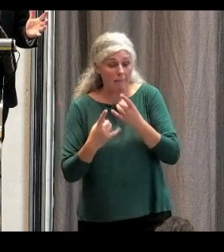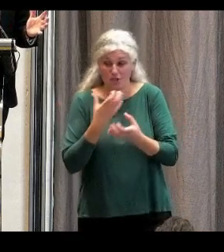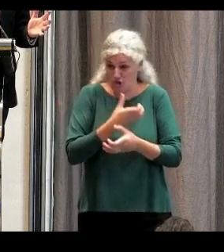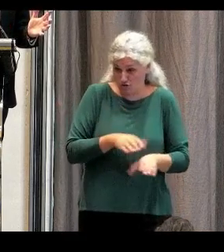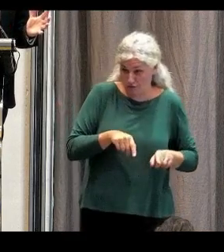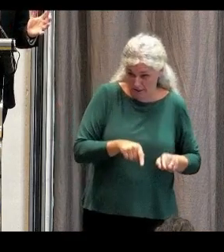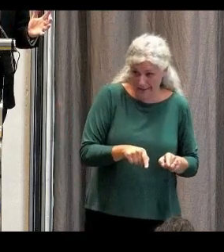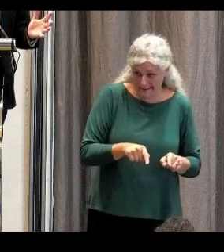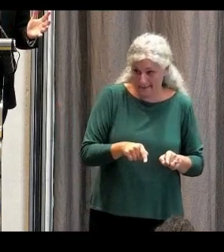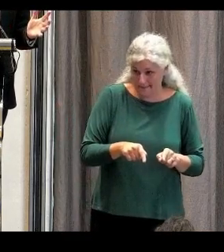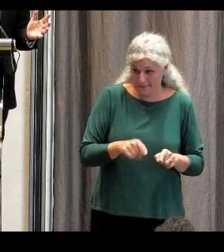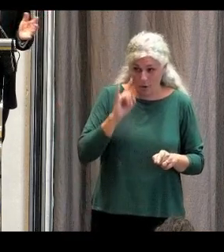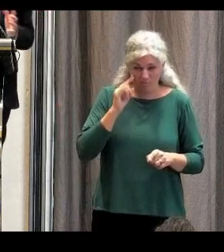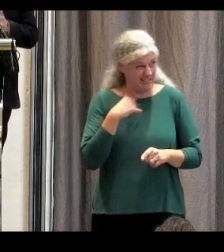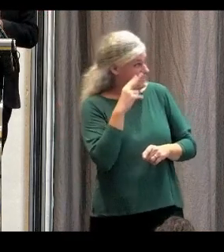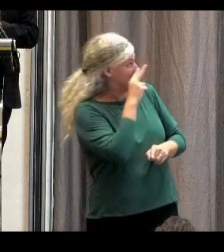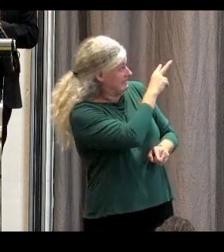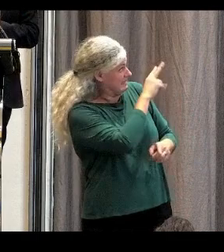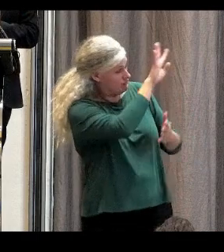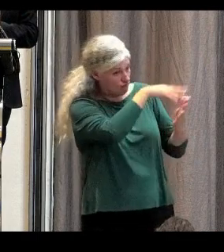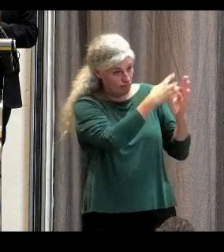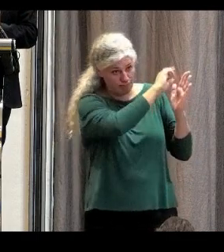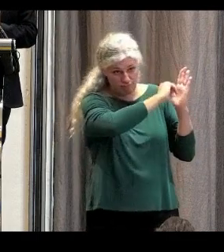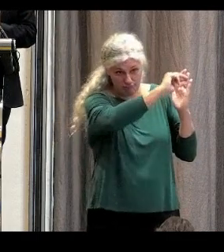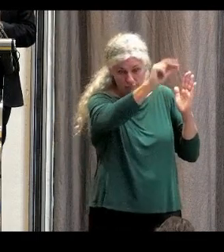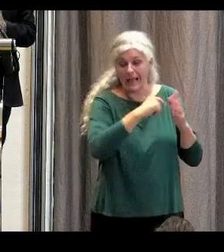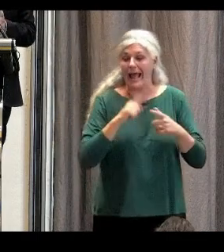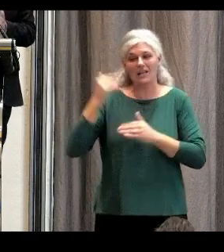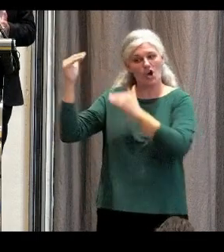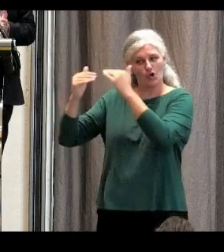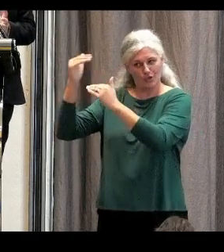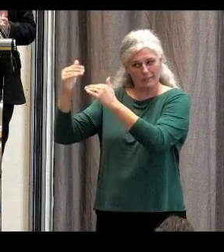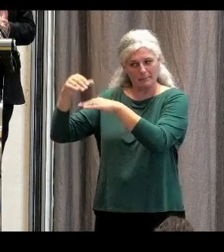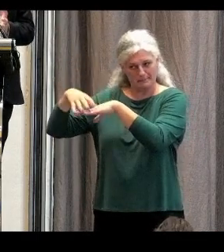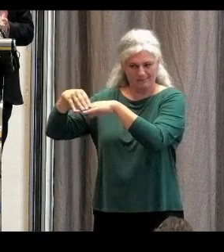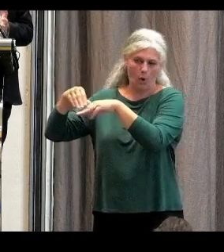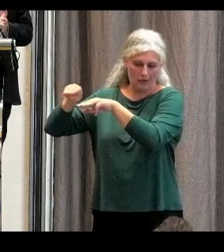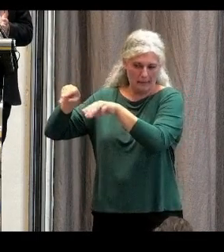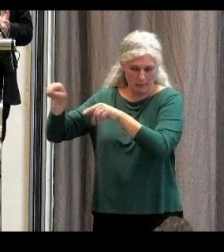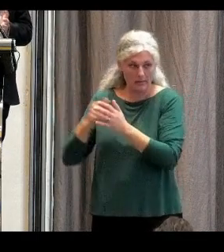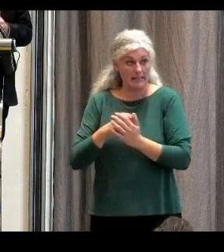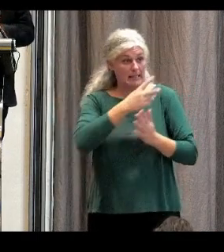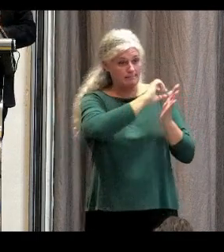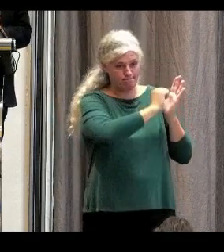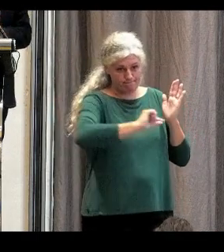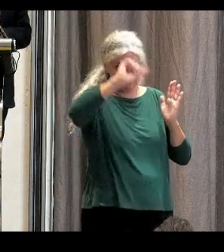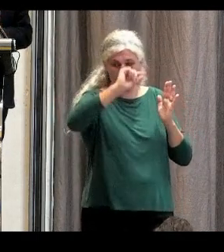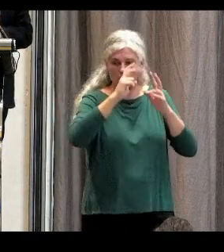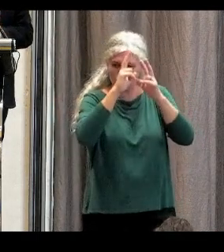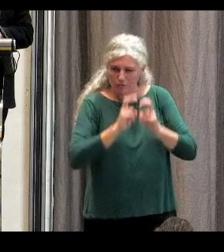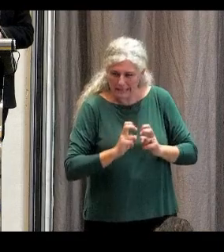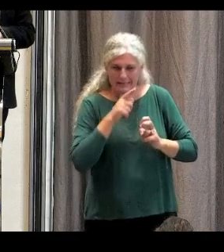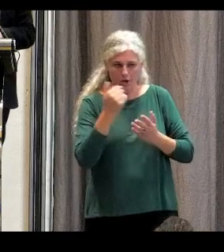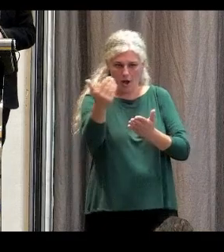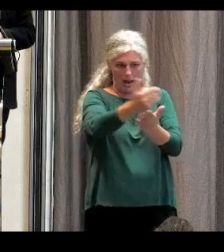children, as you can hopefully see on the graph here, and in the elderly. And this graph is from research that covers data that